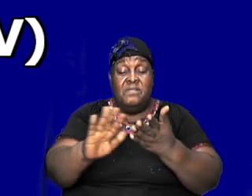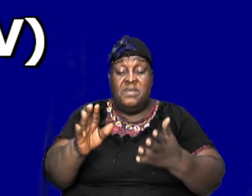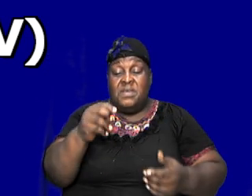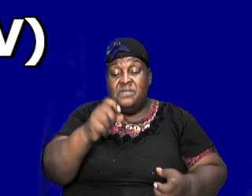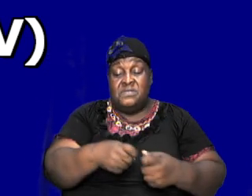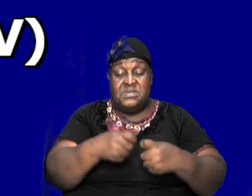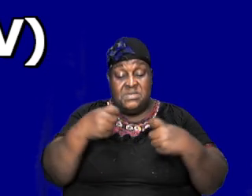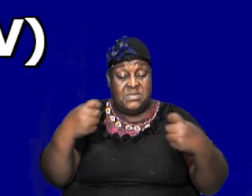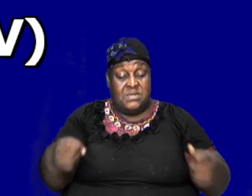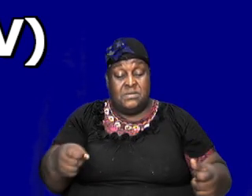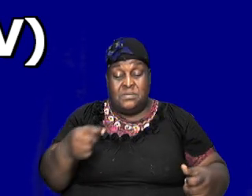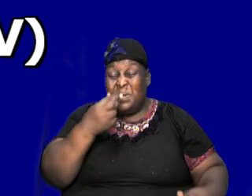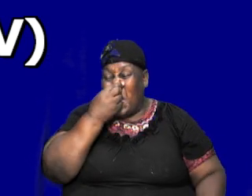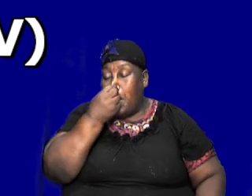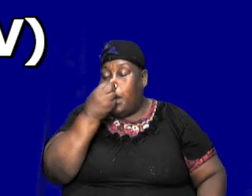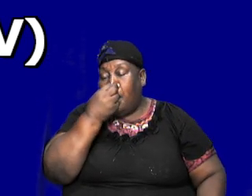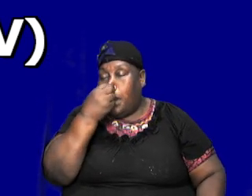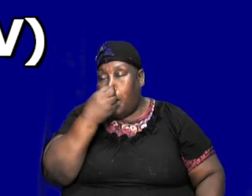But